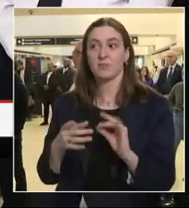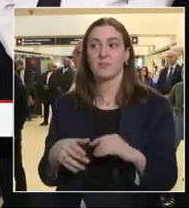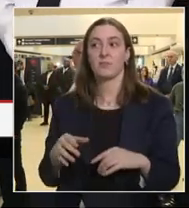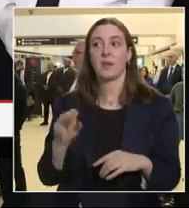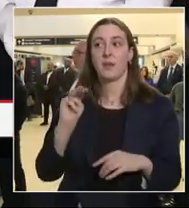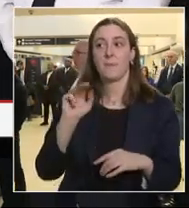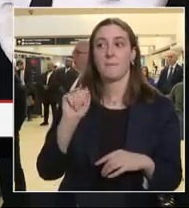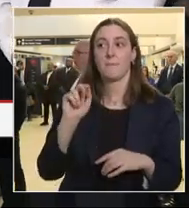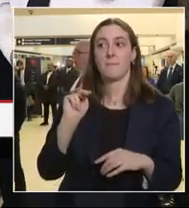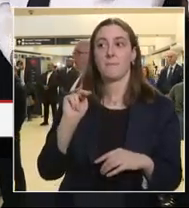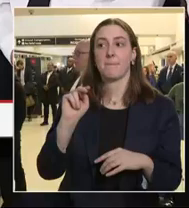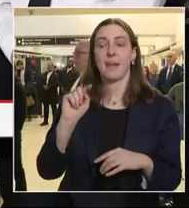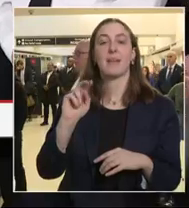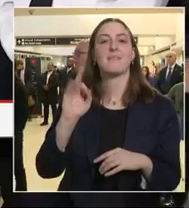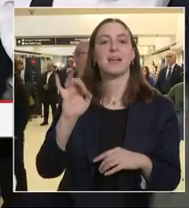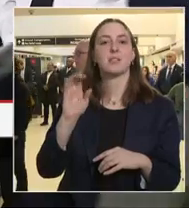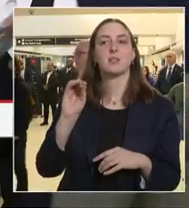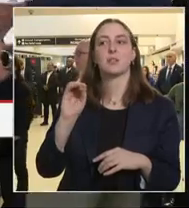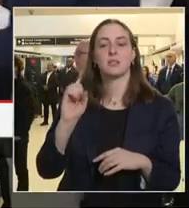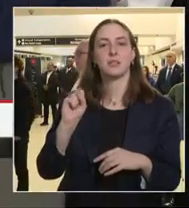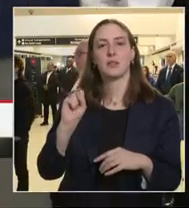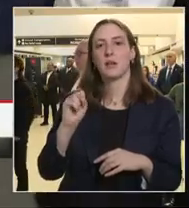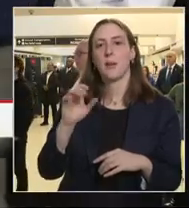Can you add anything?